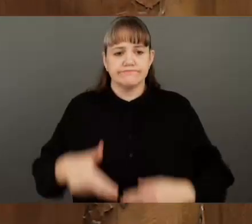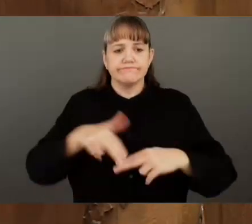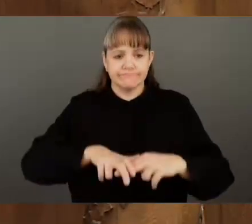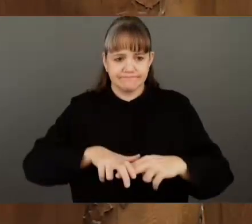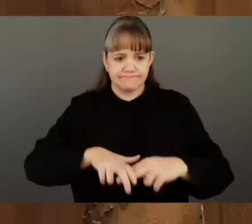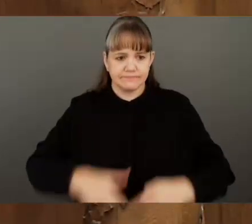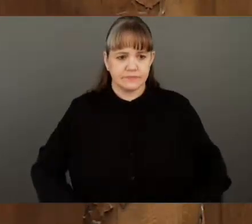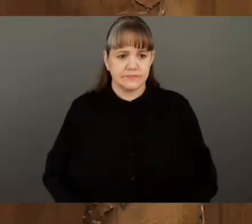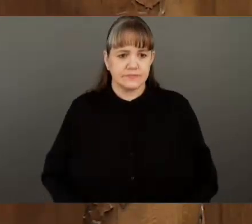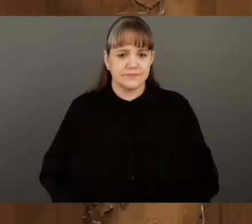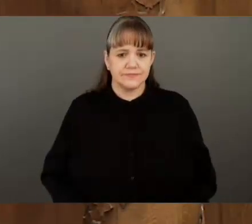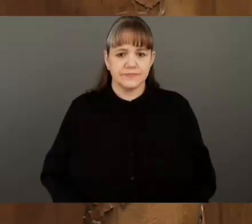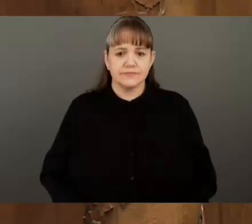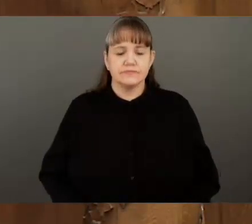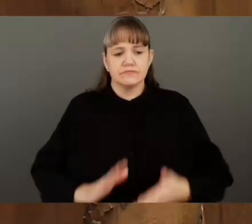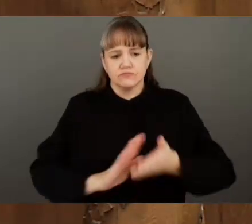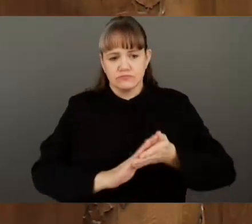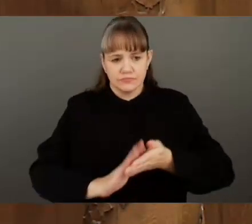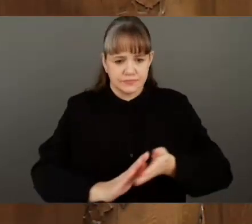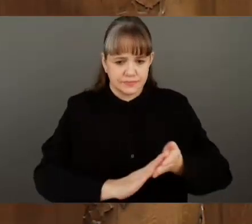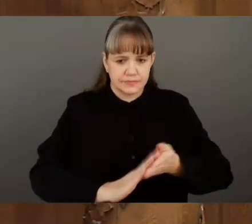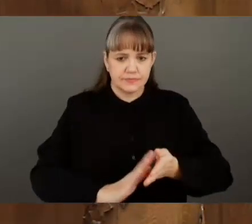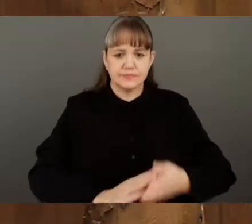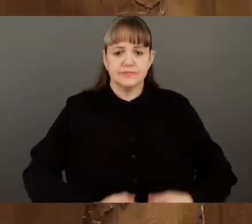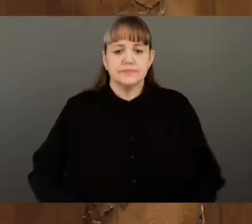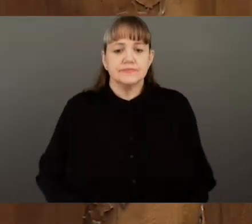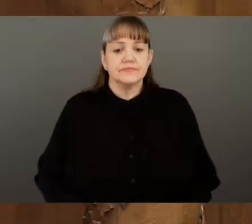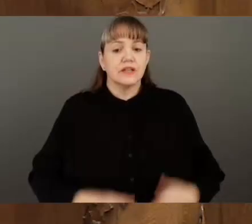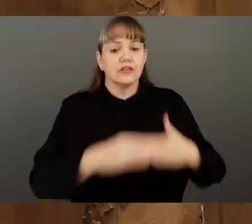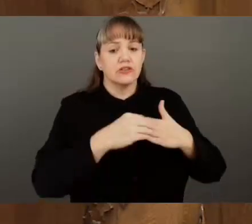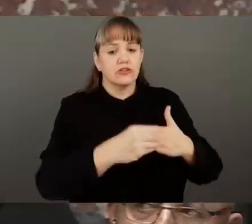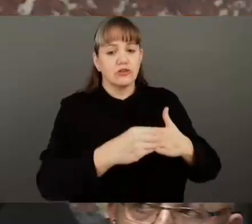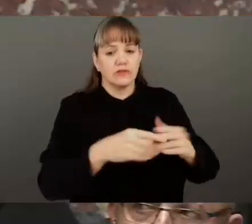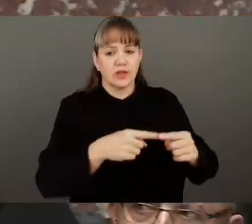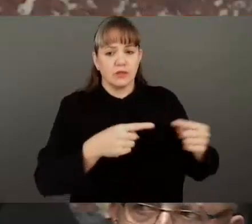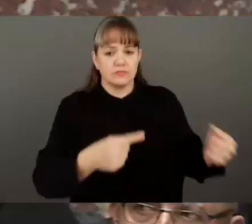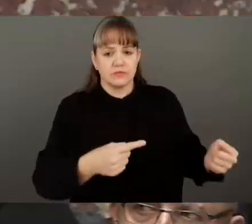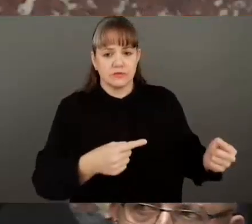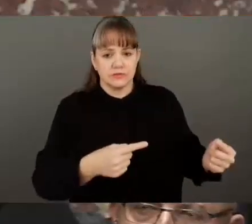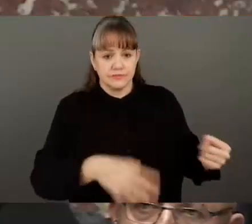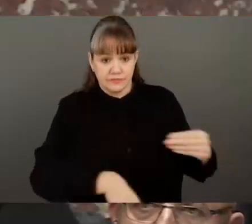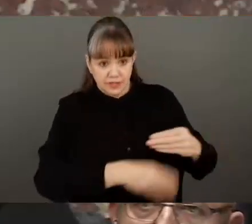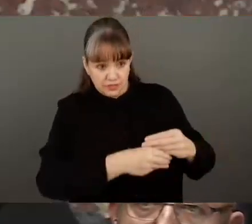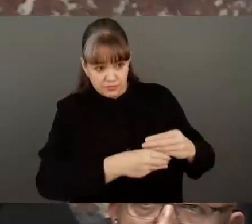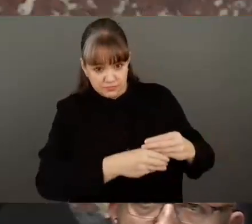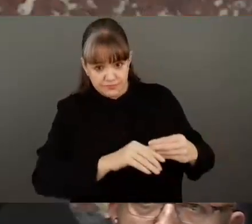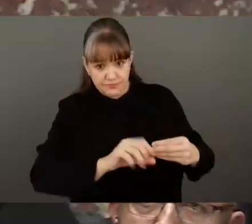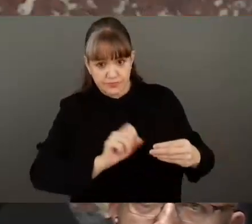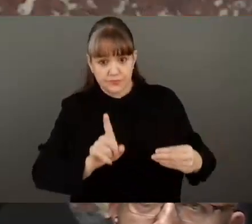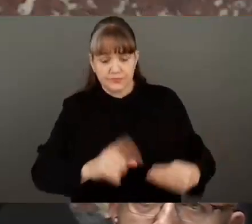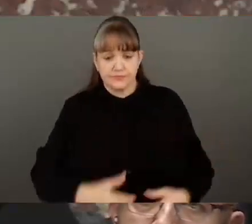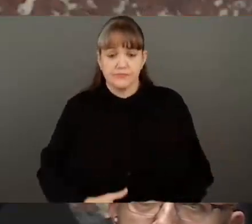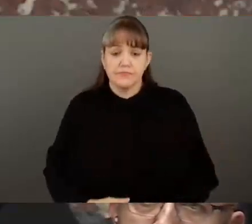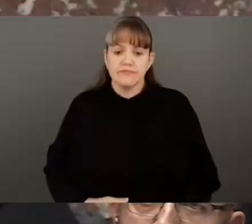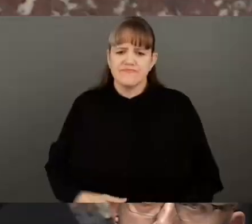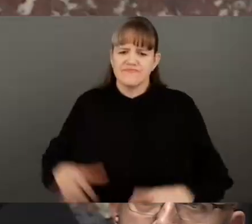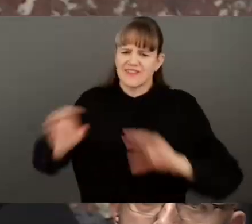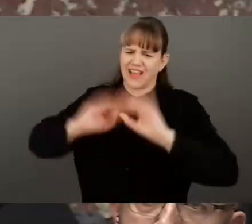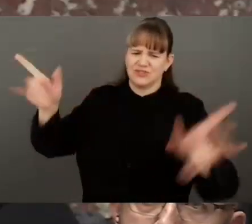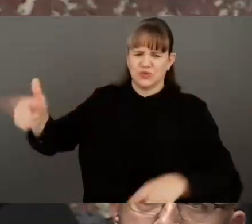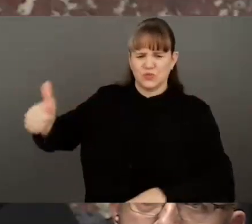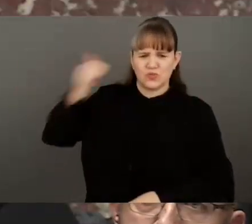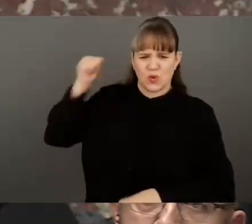you. Leader of the Official Opposition Supplemental. Speaker, it is obvious that this government won't defend the private homes of British